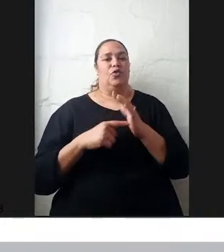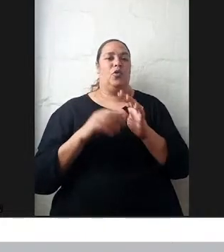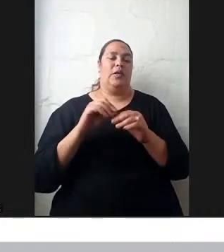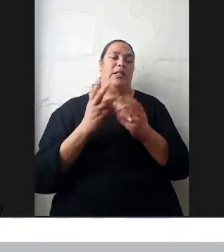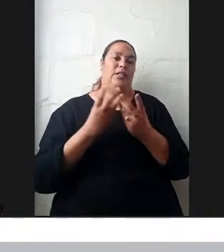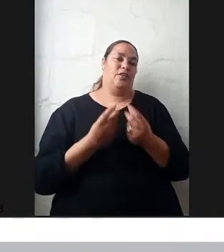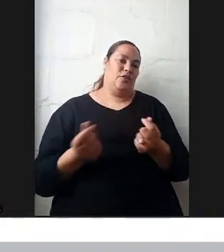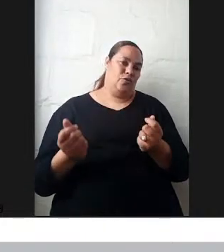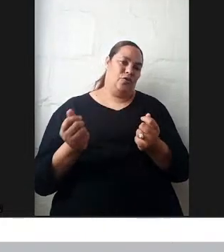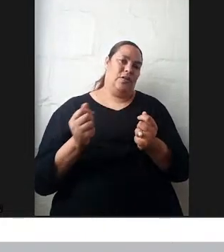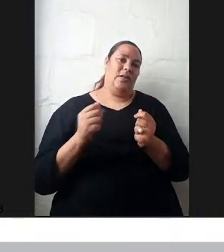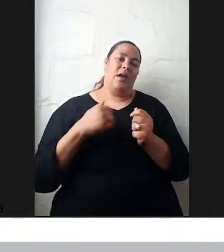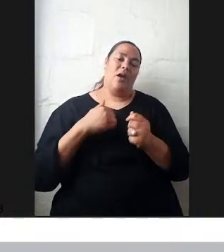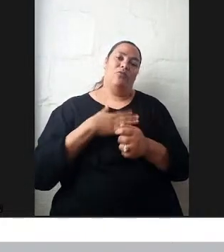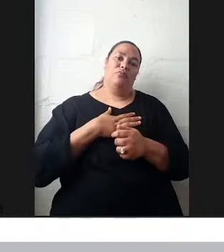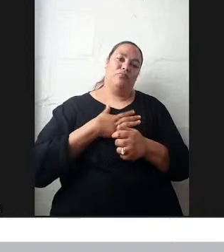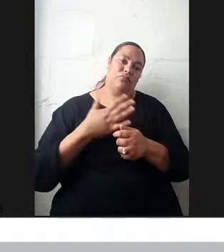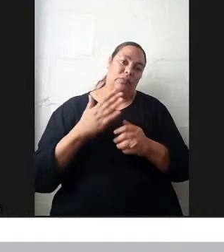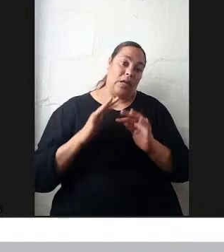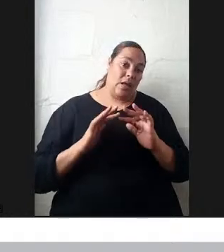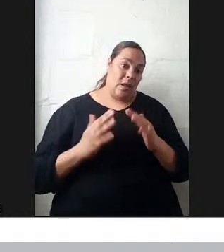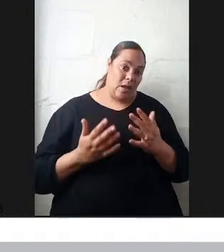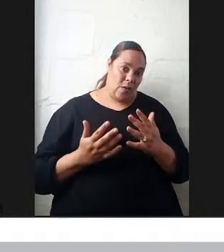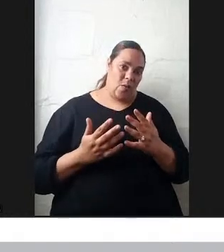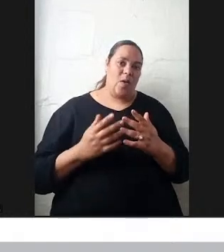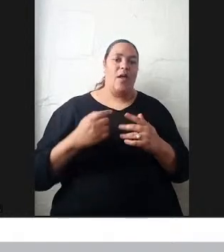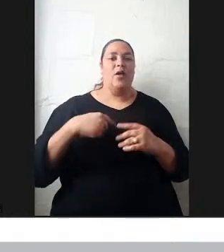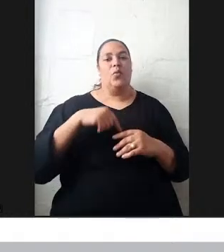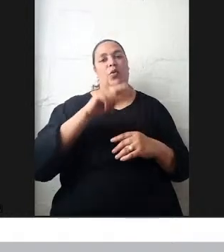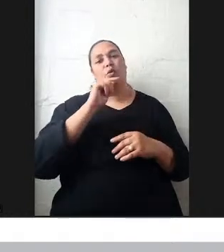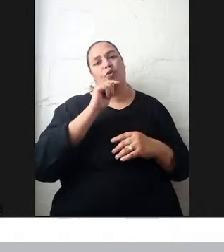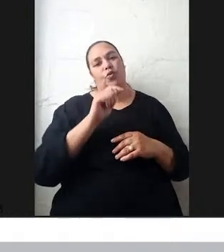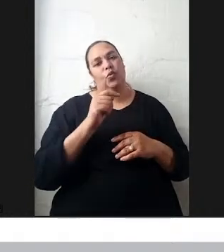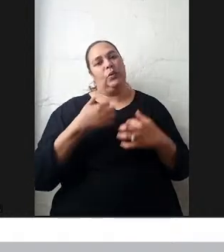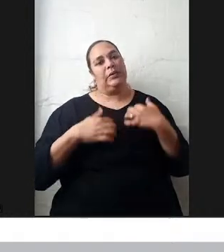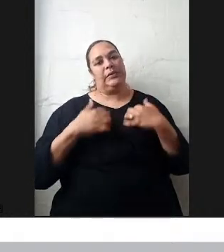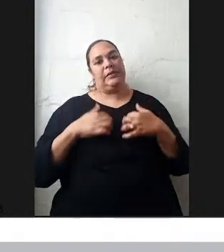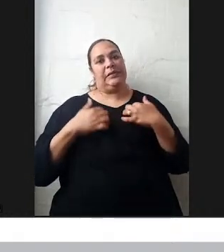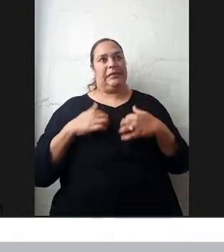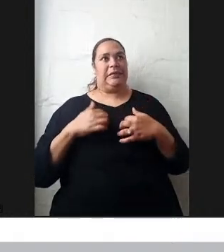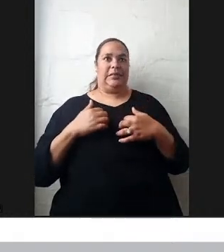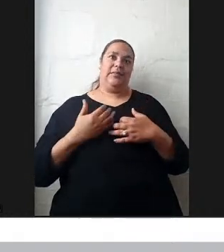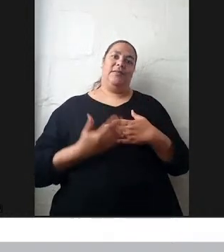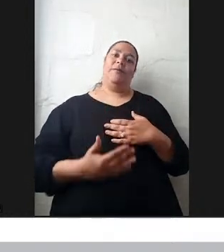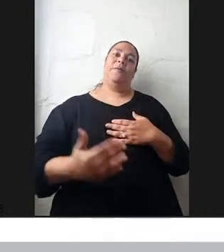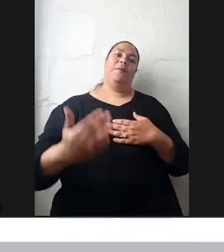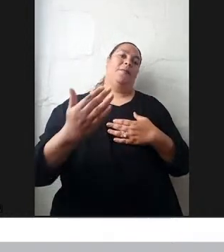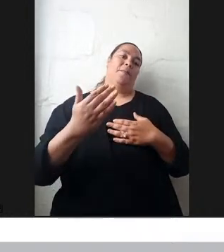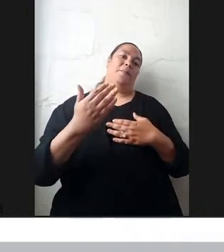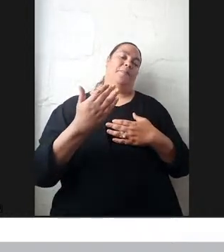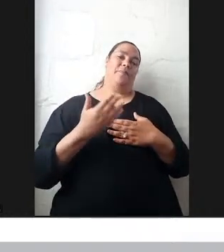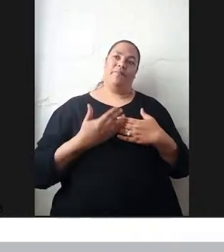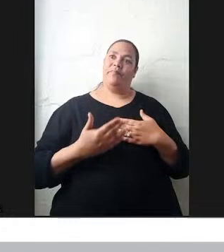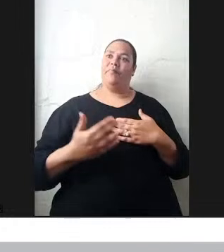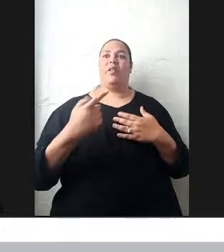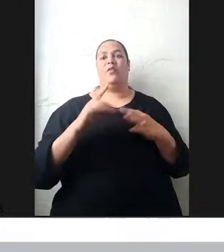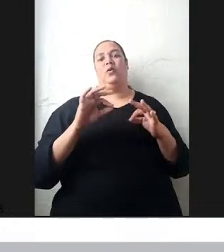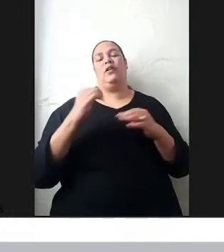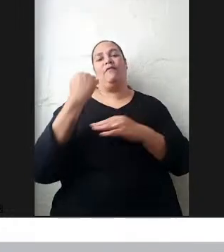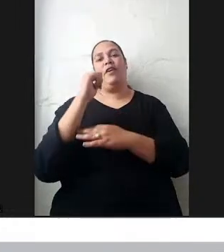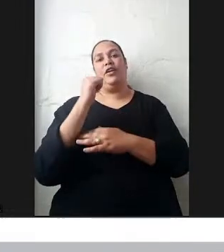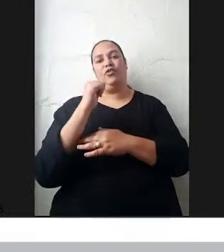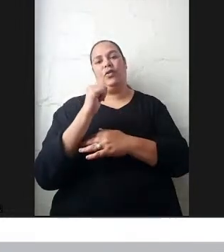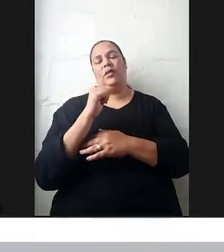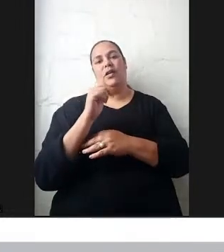our appreciation, and that we are really looking forward to this factory potentially